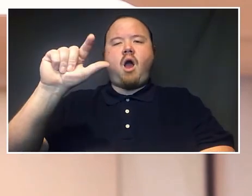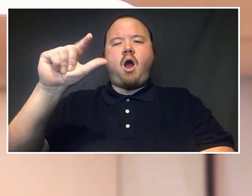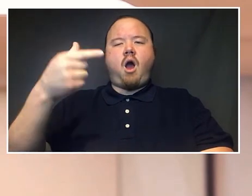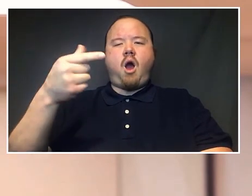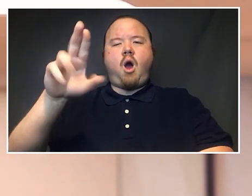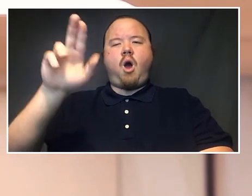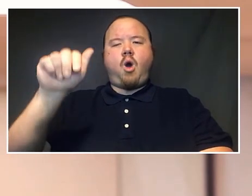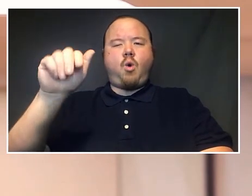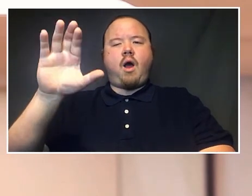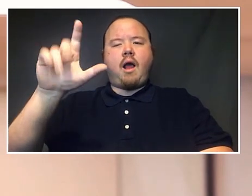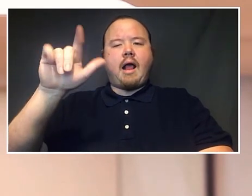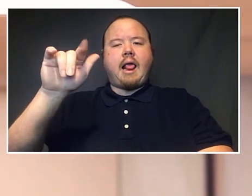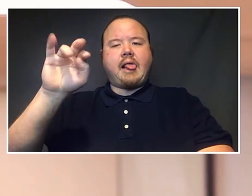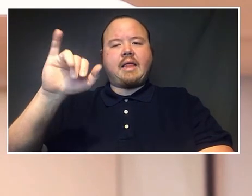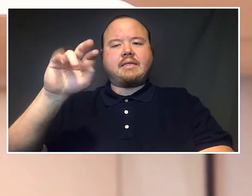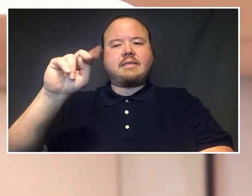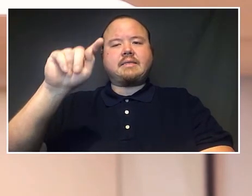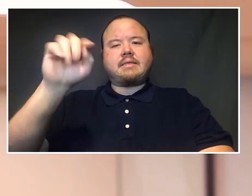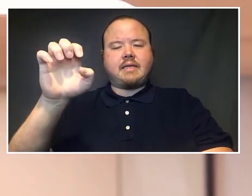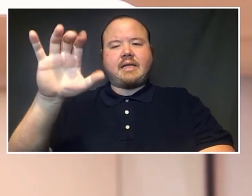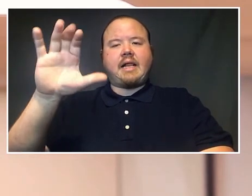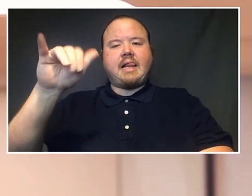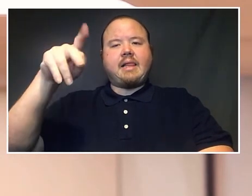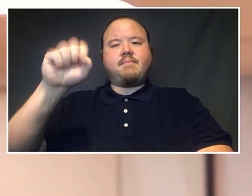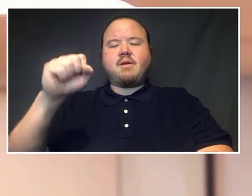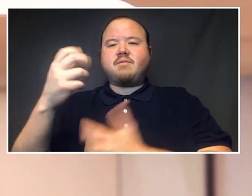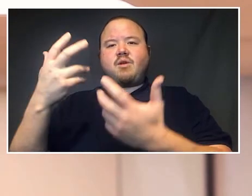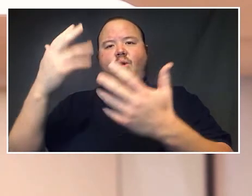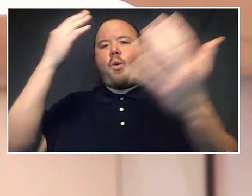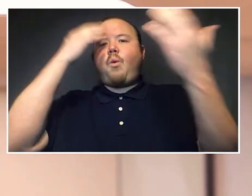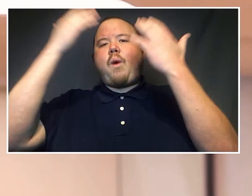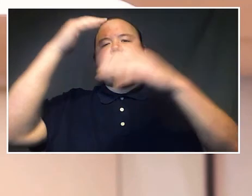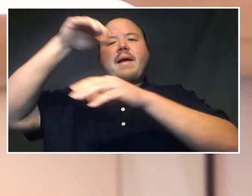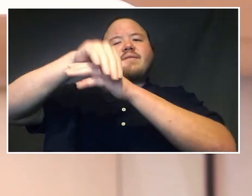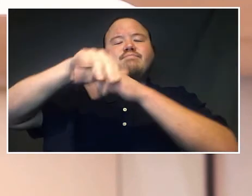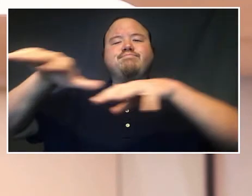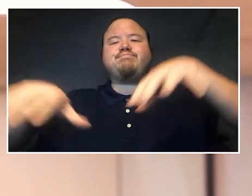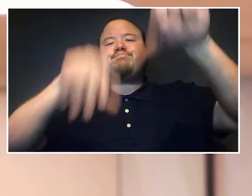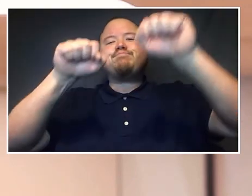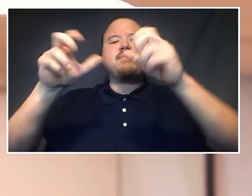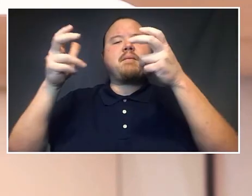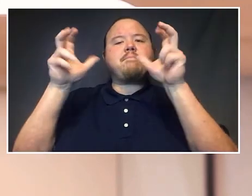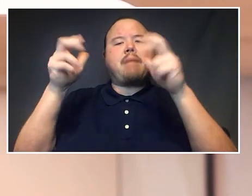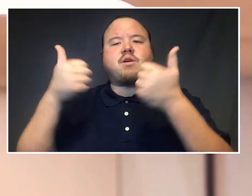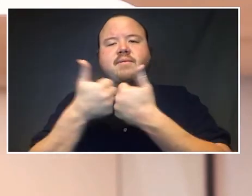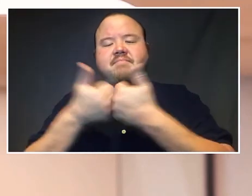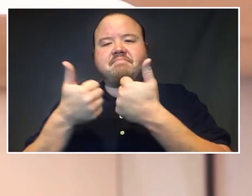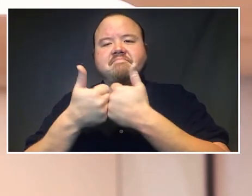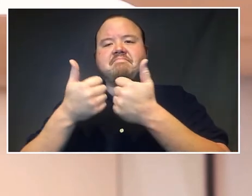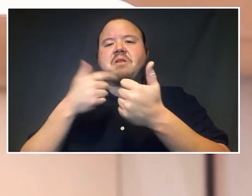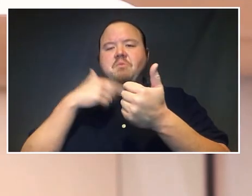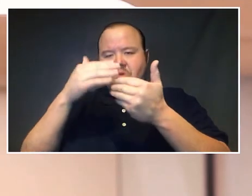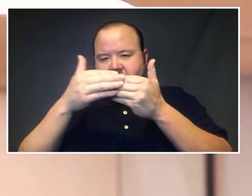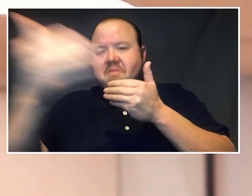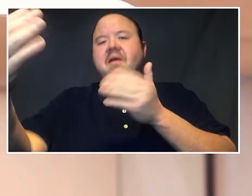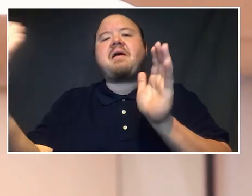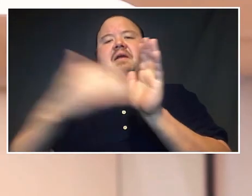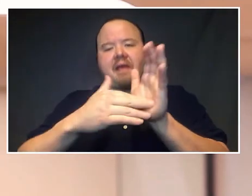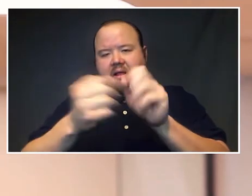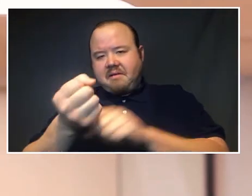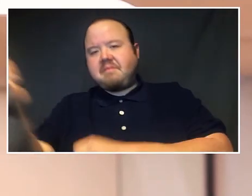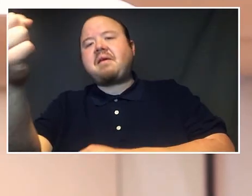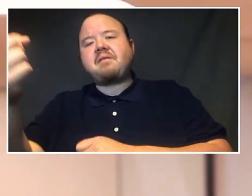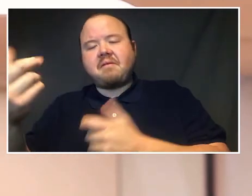to offer a mental health awareness night at a basketball game, and have plans in the coming year to do that again, as well